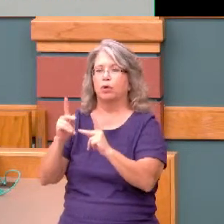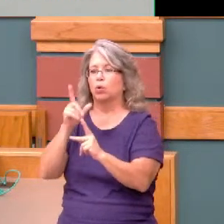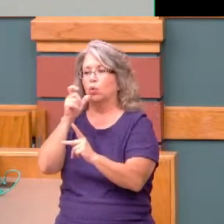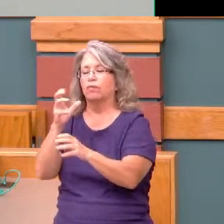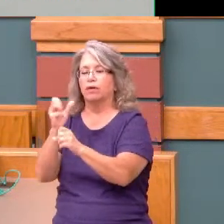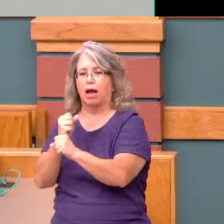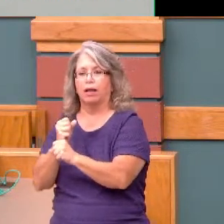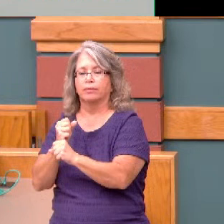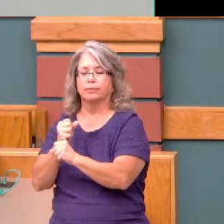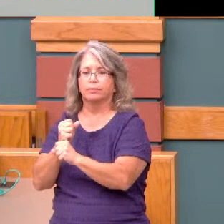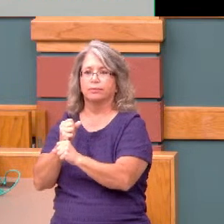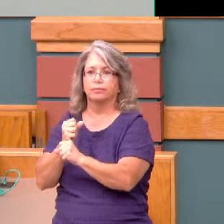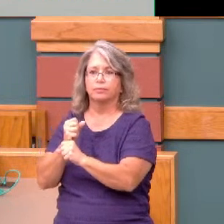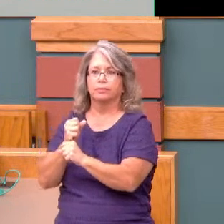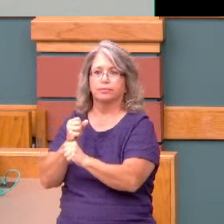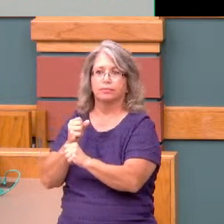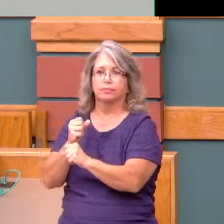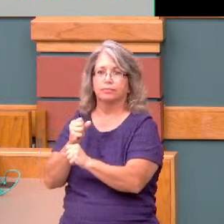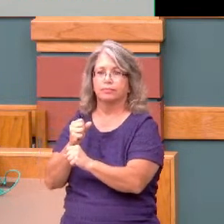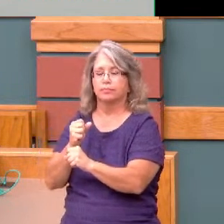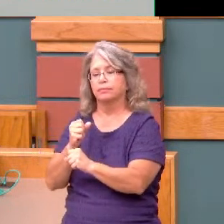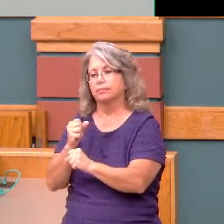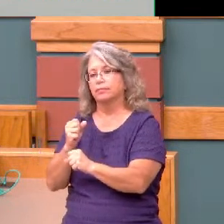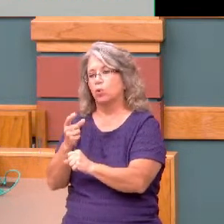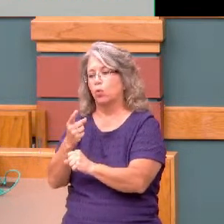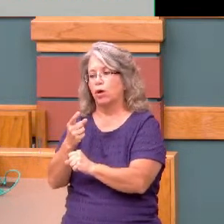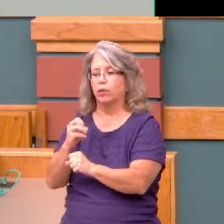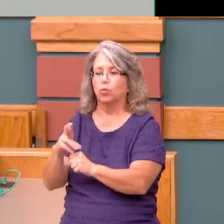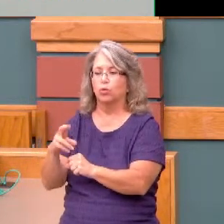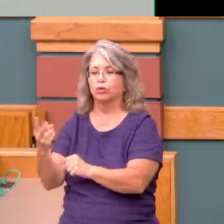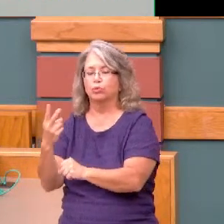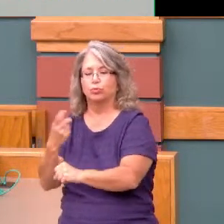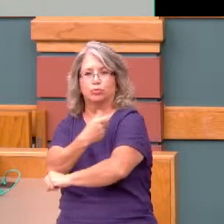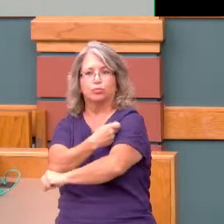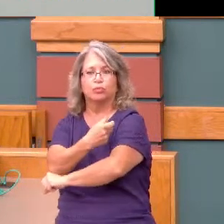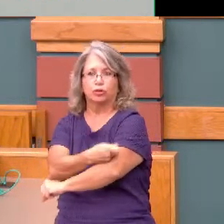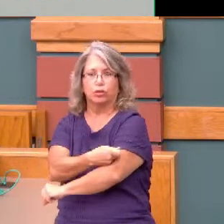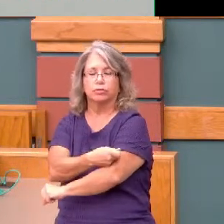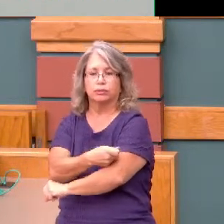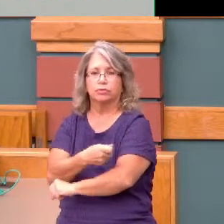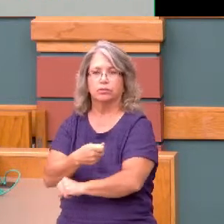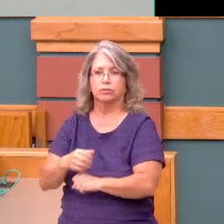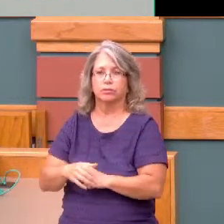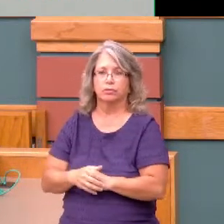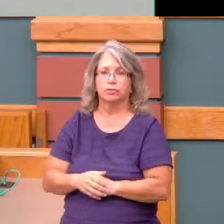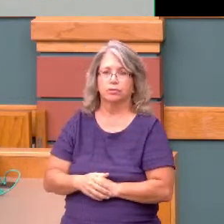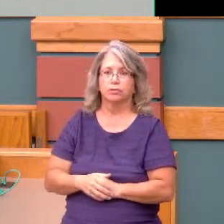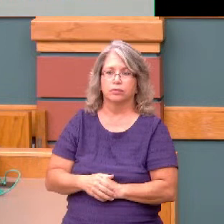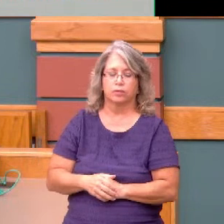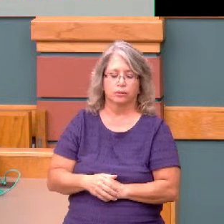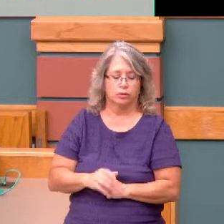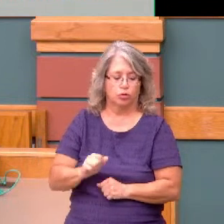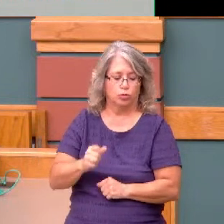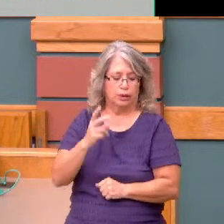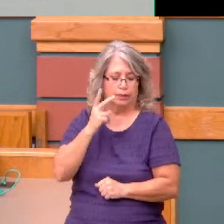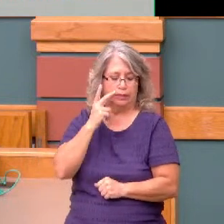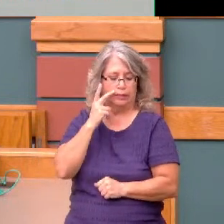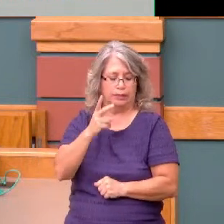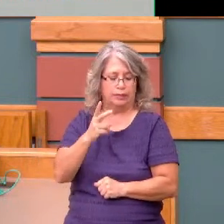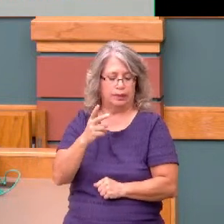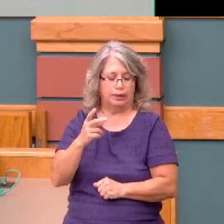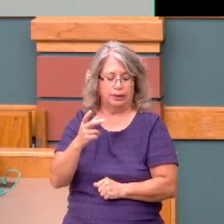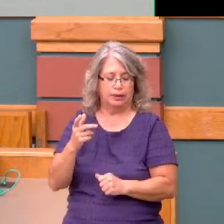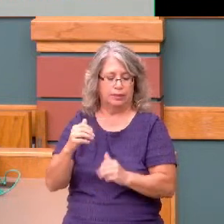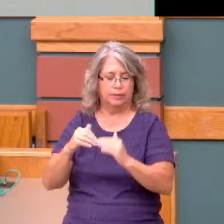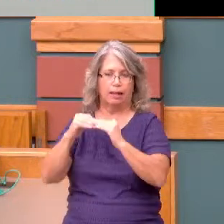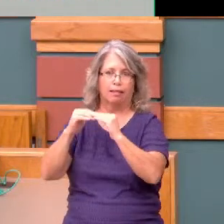2 doses, if it was a messenger RNA vaccine like Pfizer or Moderna. And you can see there's just a lot fewer